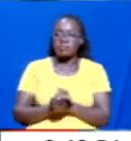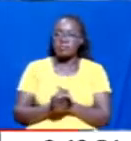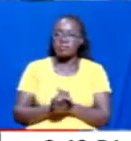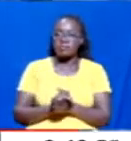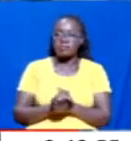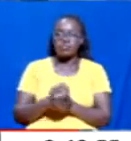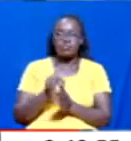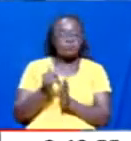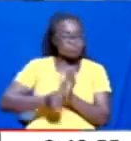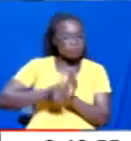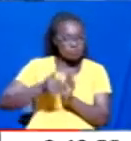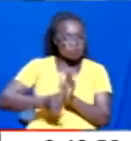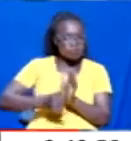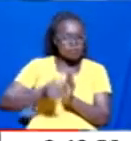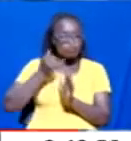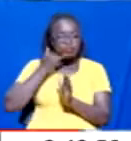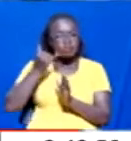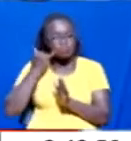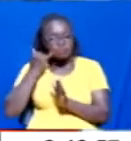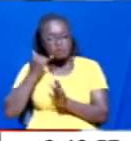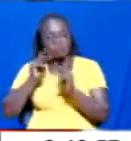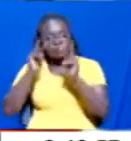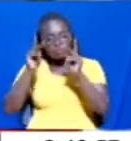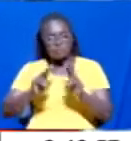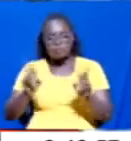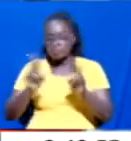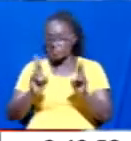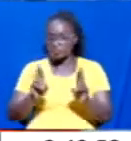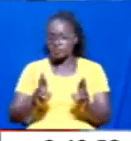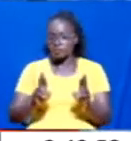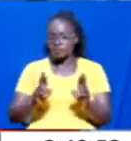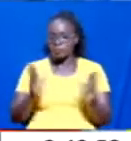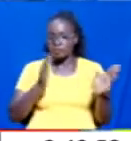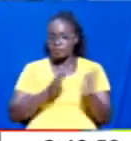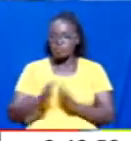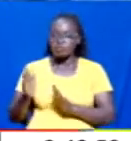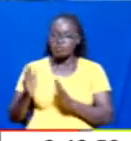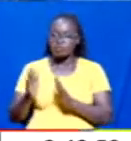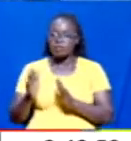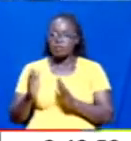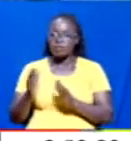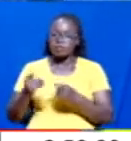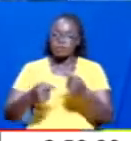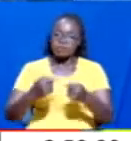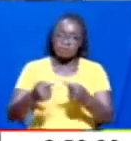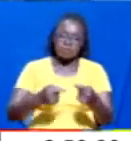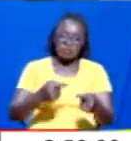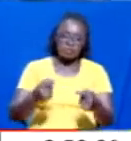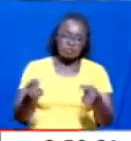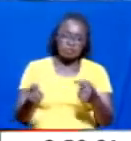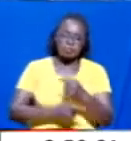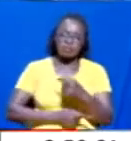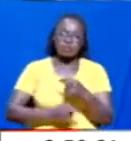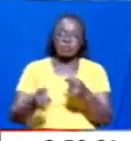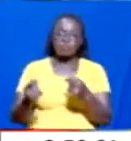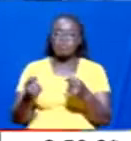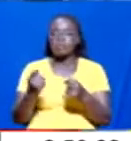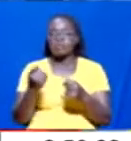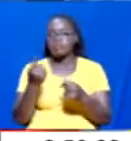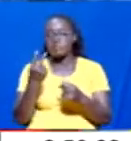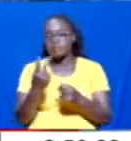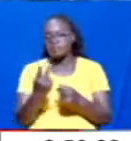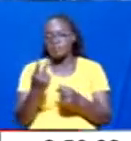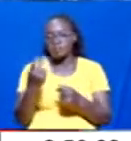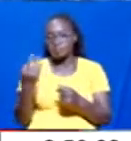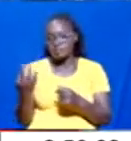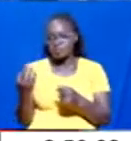Naivasha to Nakuru, Kisumu is ready. We are preparing for operations in the next 2 months or 3 months.